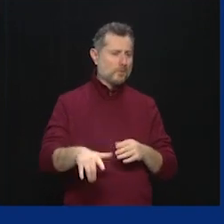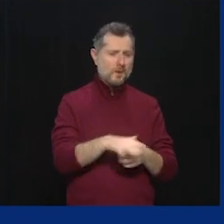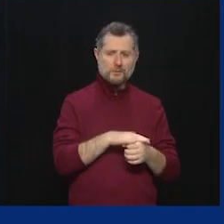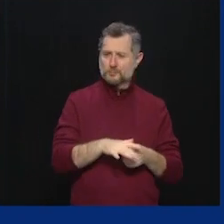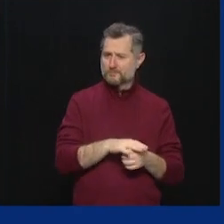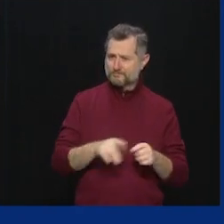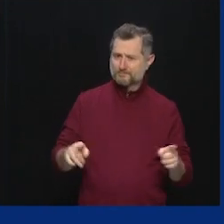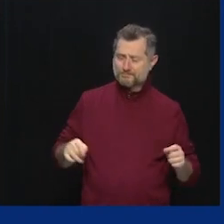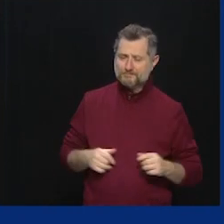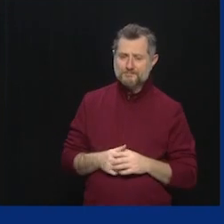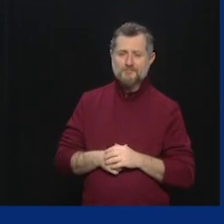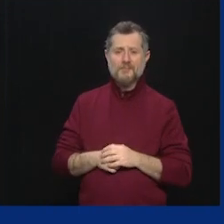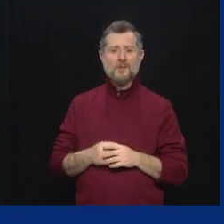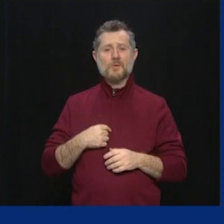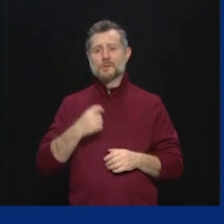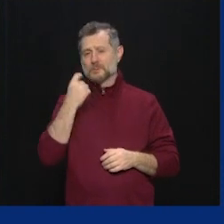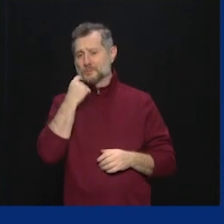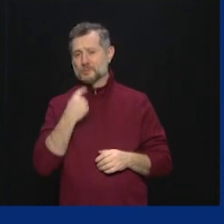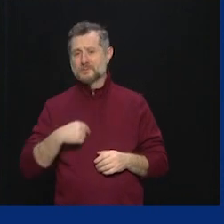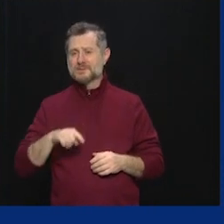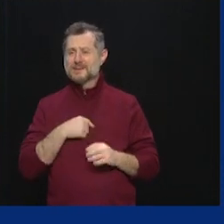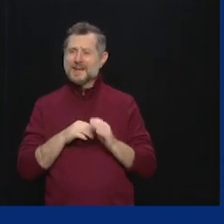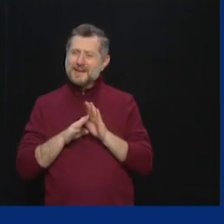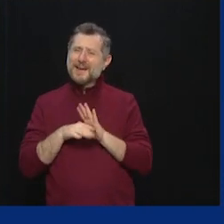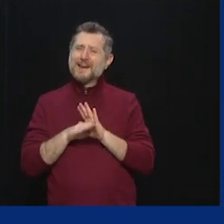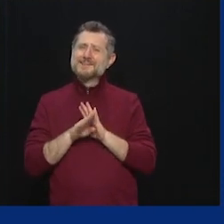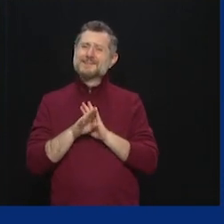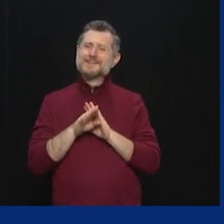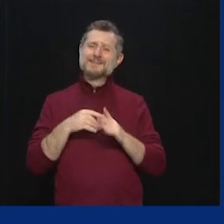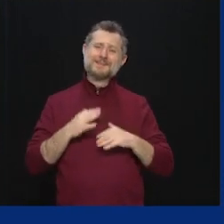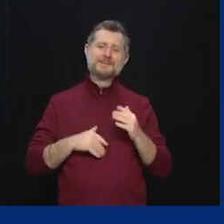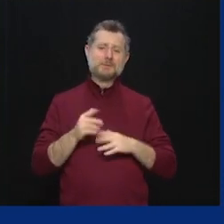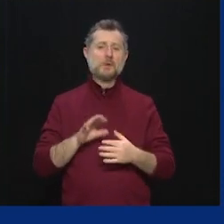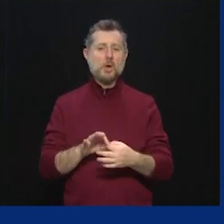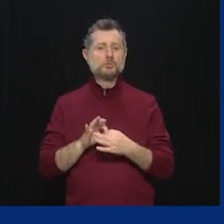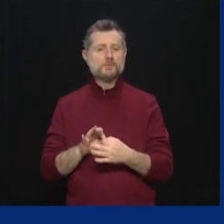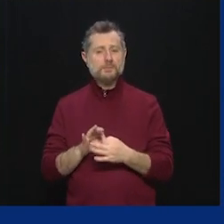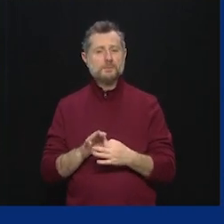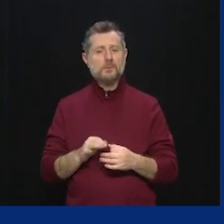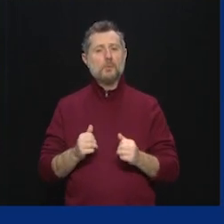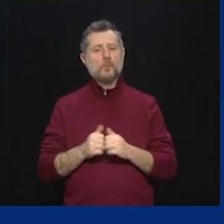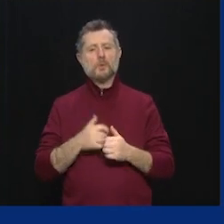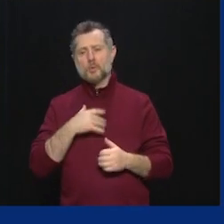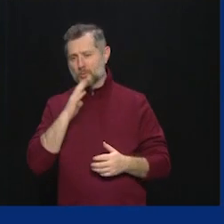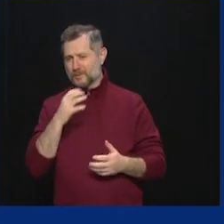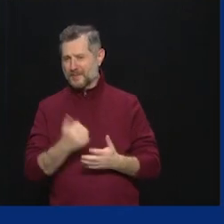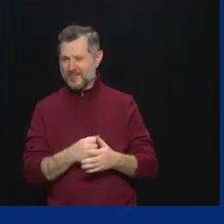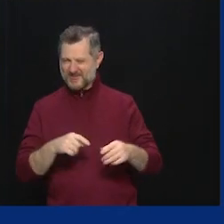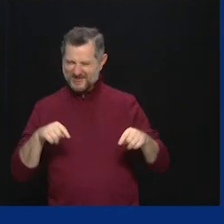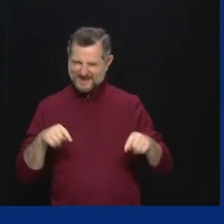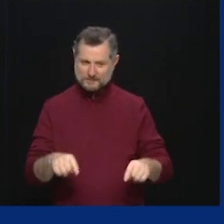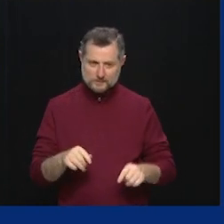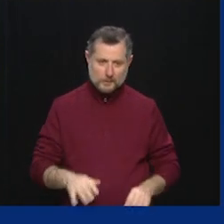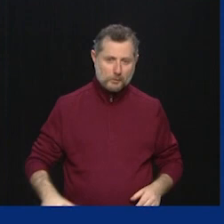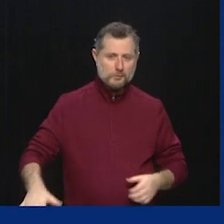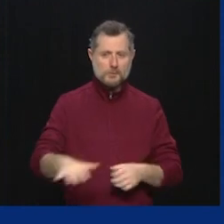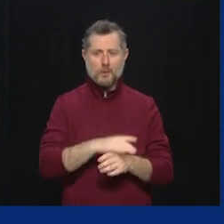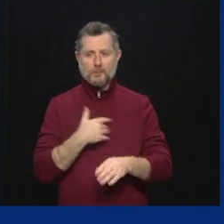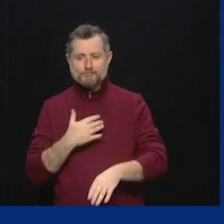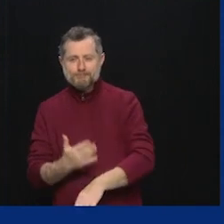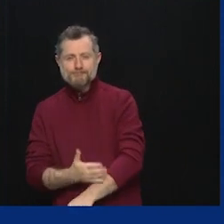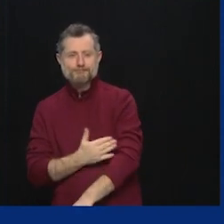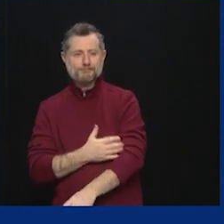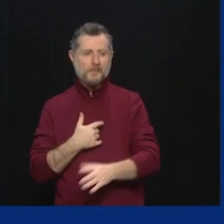We are just beginning. This is just the start of a relationship where we will use this platform to make this a better place for us all to